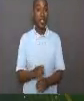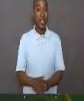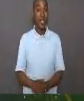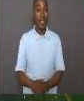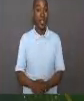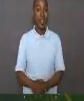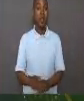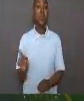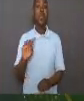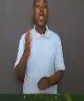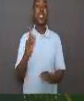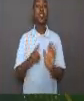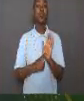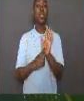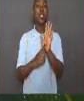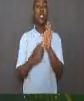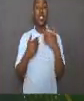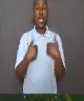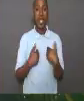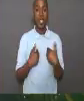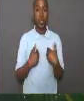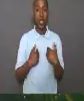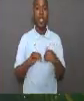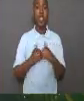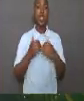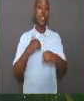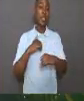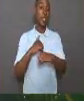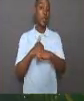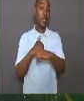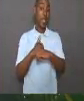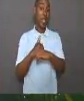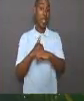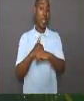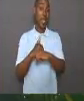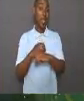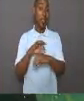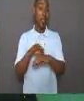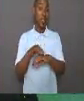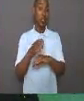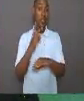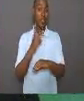the symptoms are and how to prevent this kind of infection.